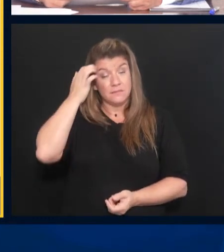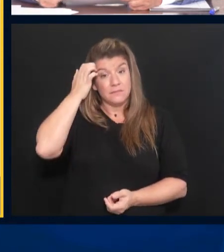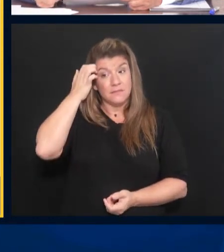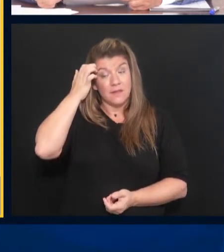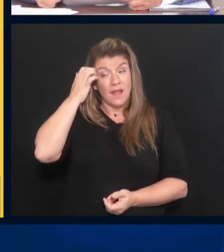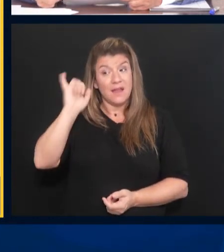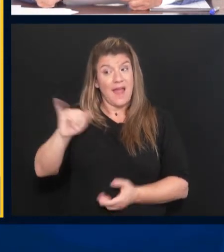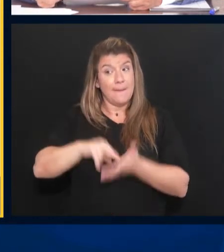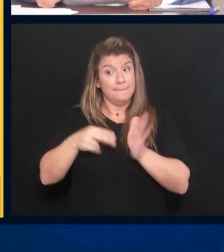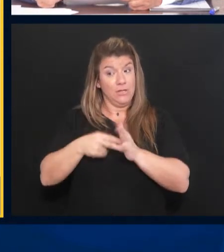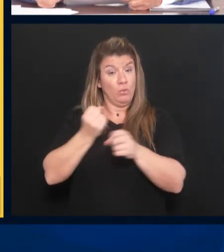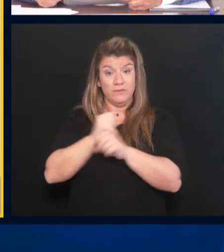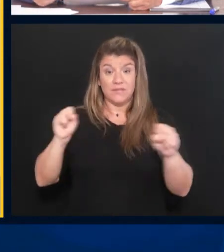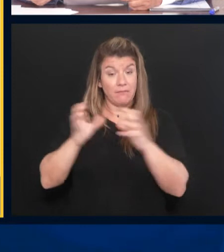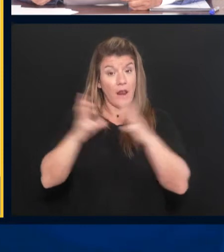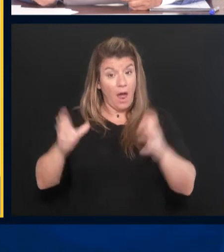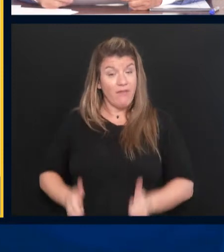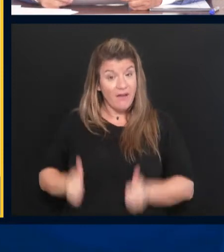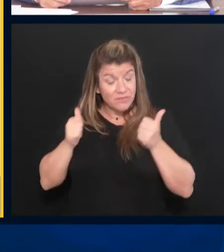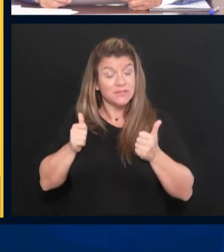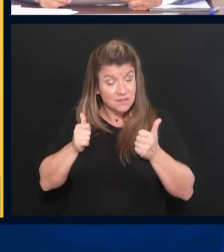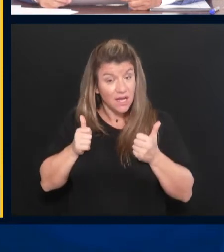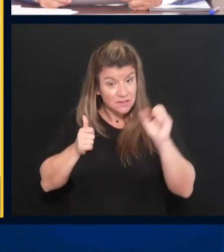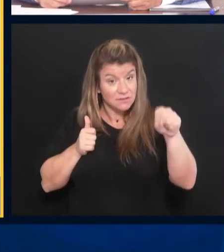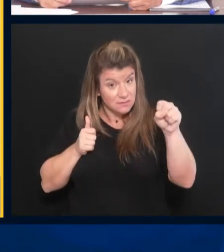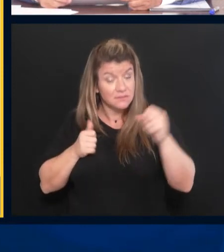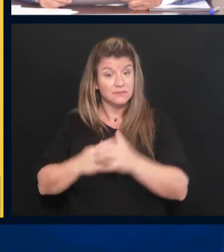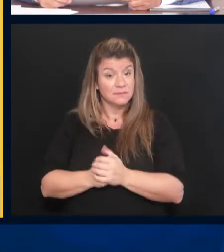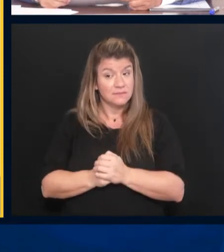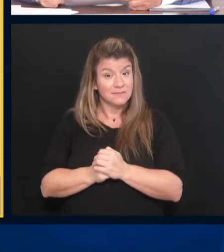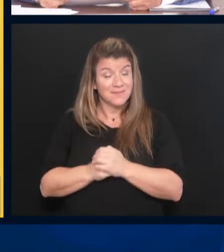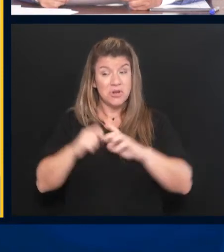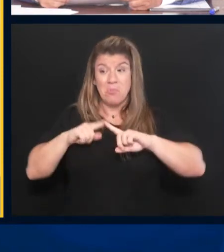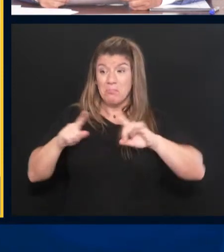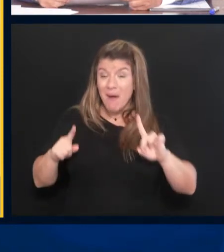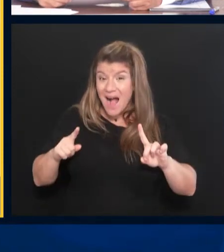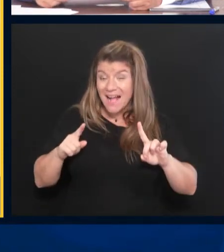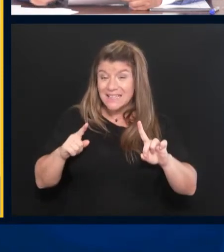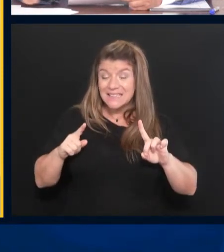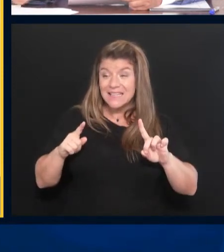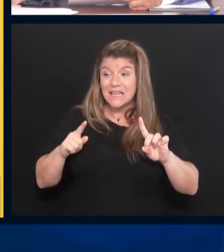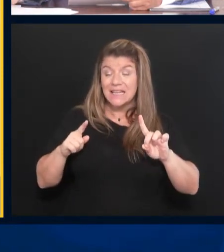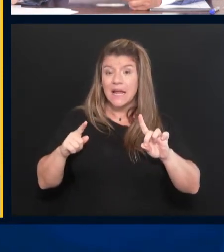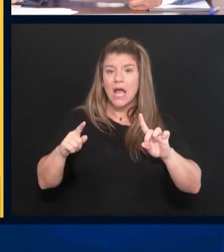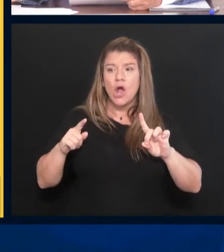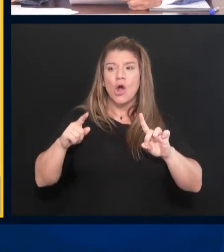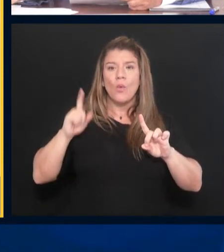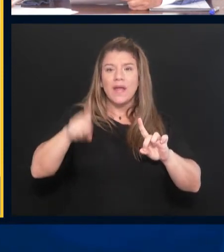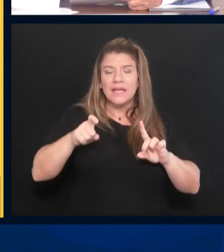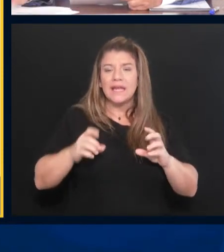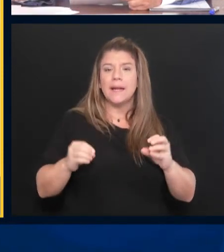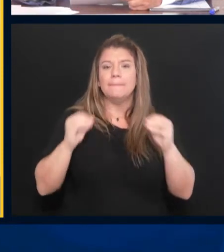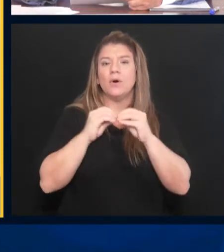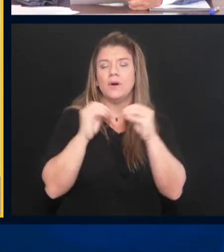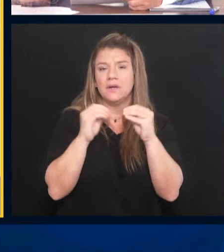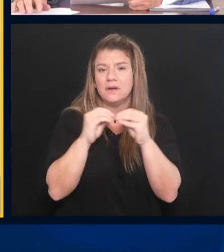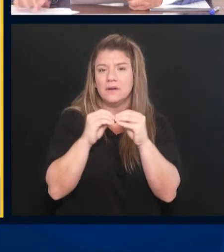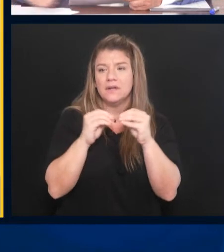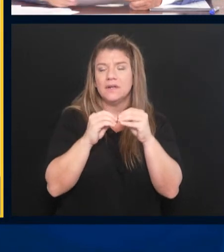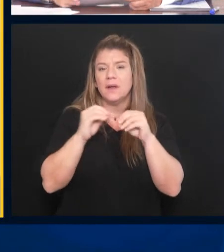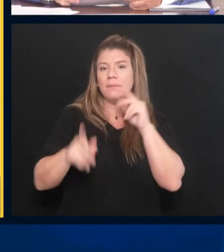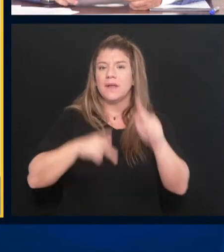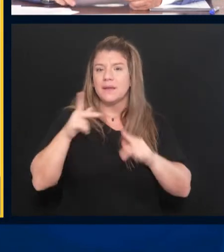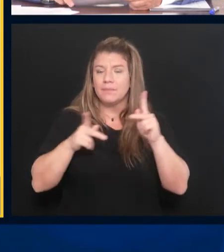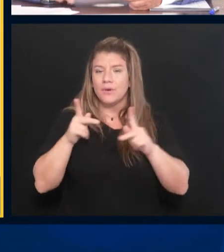have we saved? We saved a bunch, but we still could stop this if we could just get people through